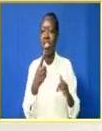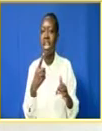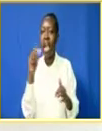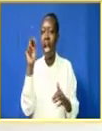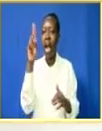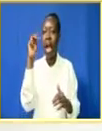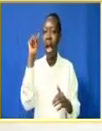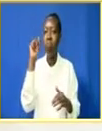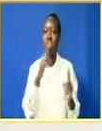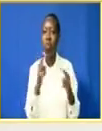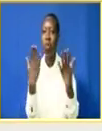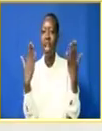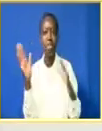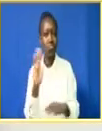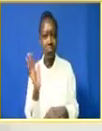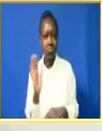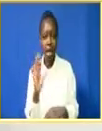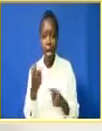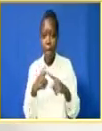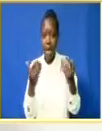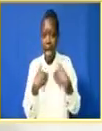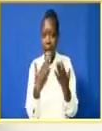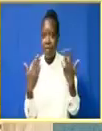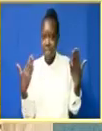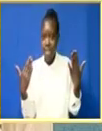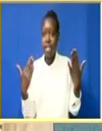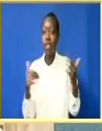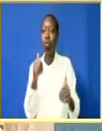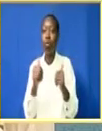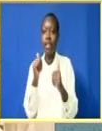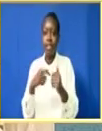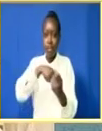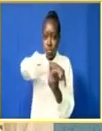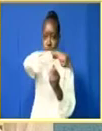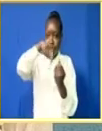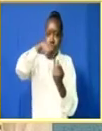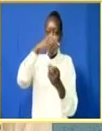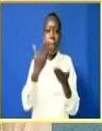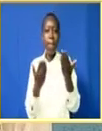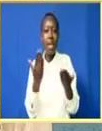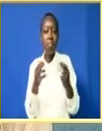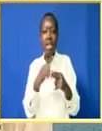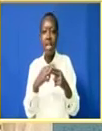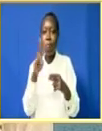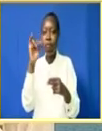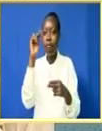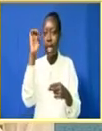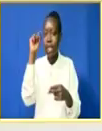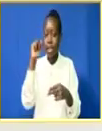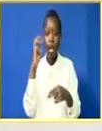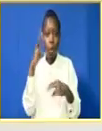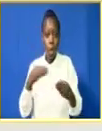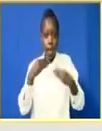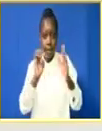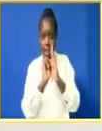arms, but they have things that hook. Vines, maybe? Okay. I'll give you examples of these fruits.